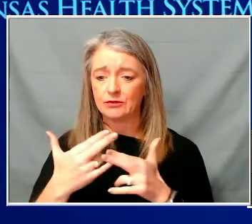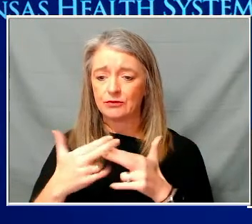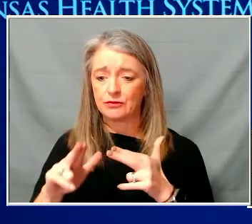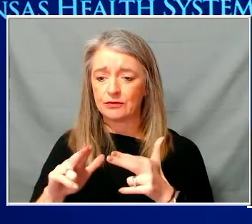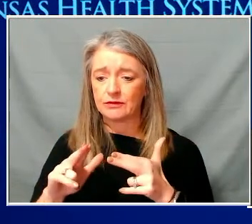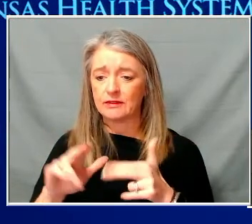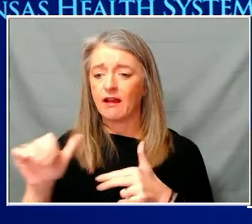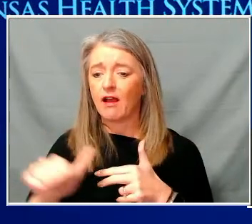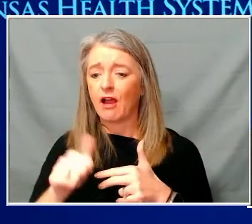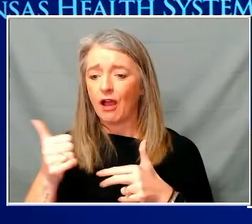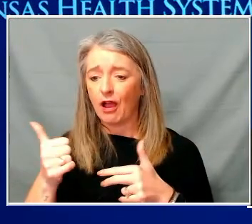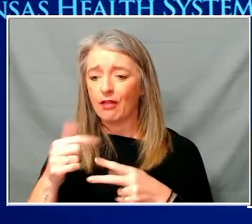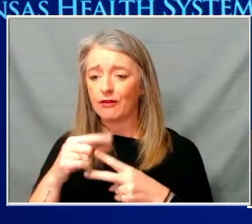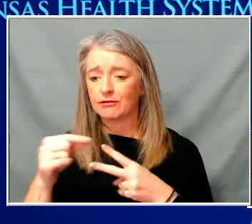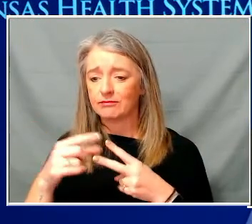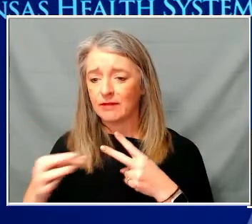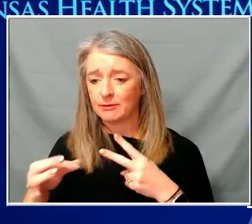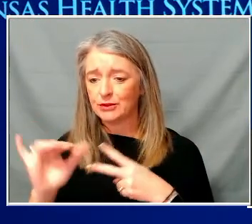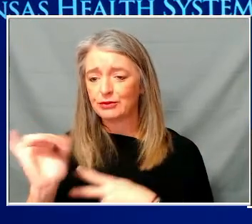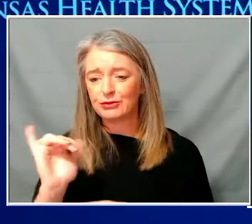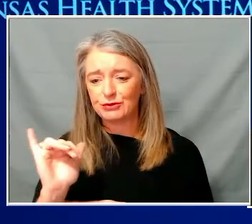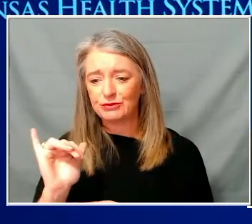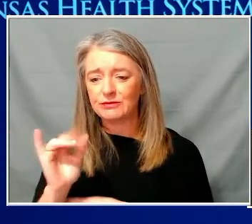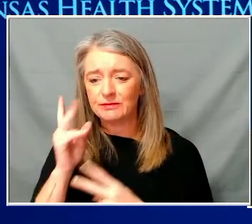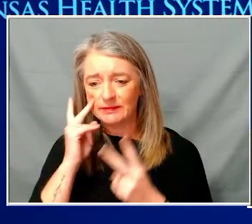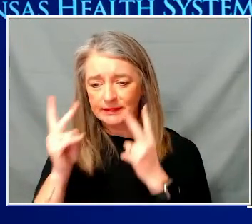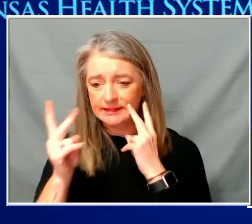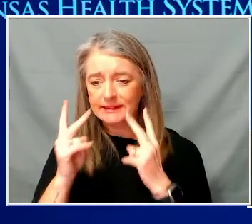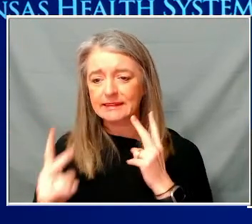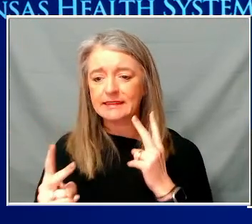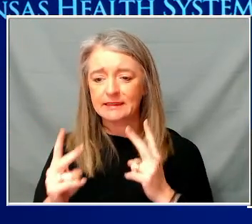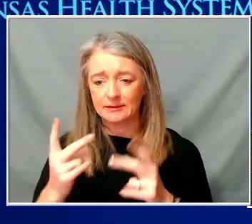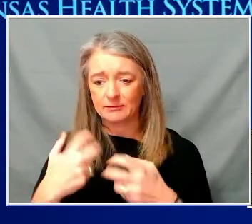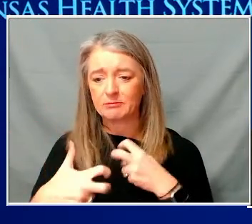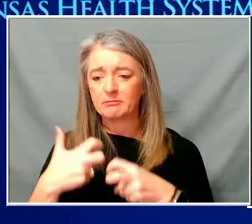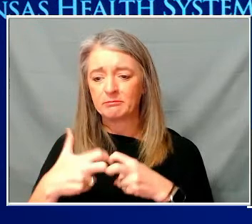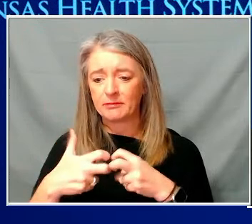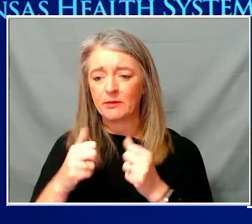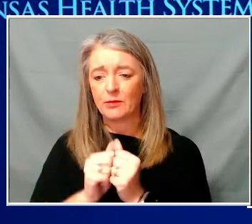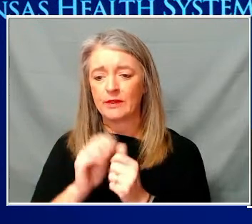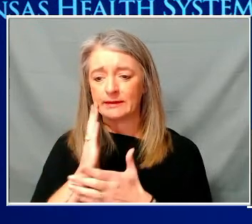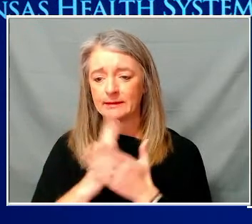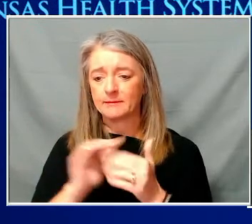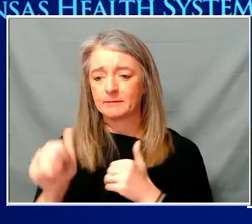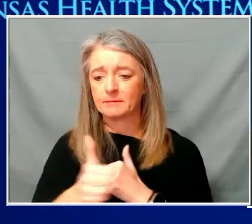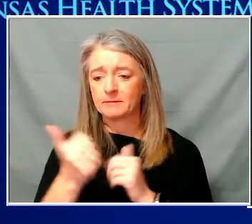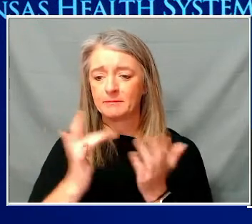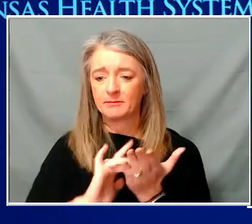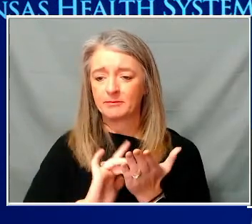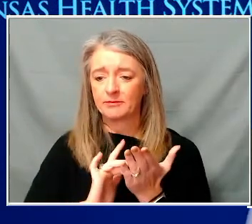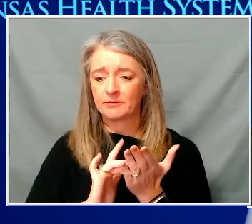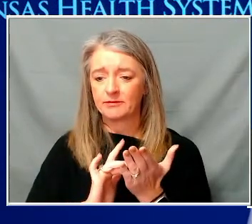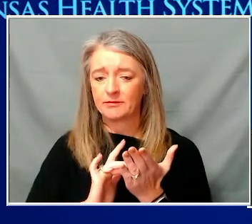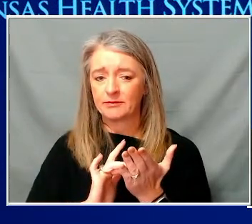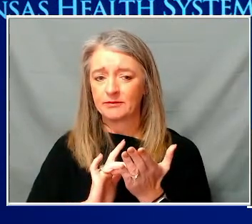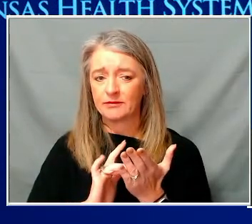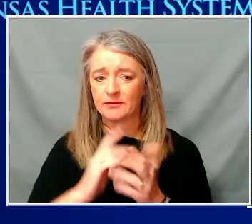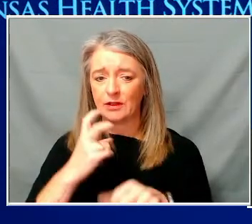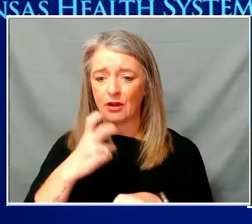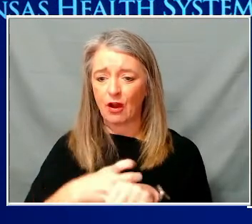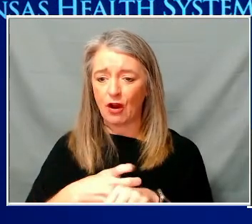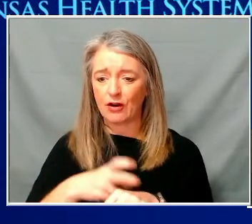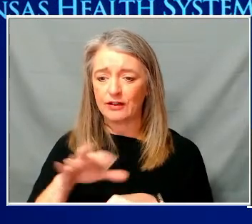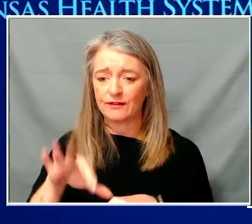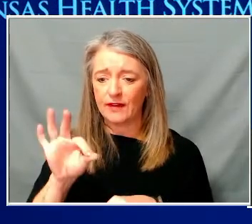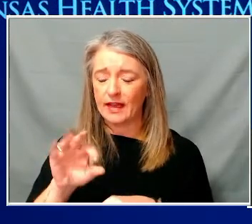other alternatives as well. And so we're seeing a trickle-down effect, and it's also hard to find Tylenol, acetaminophen and